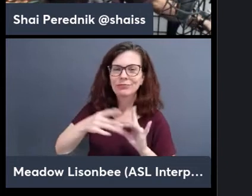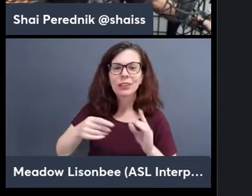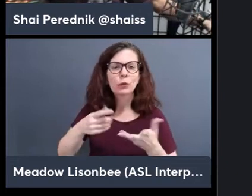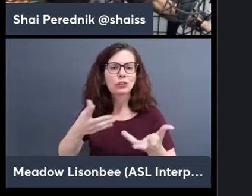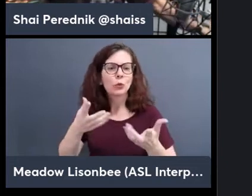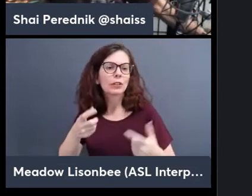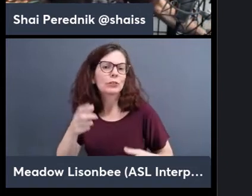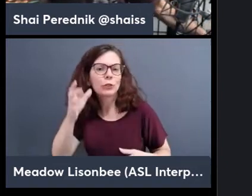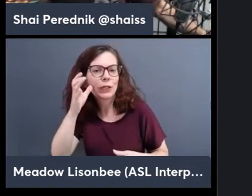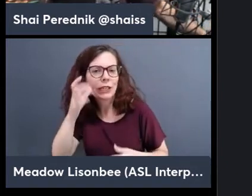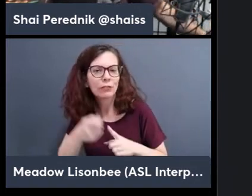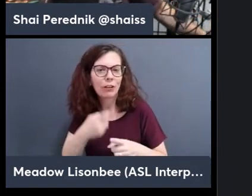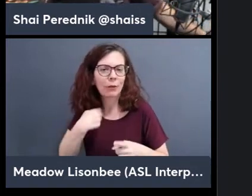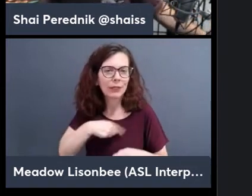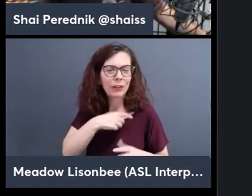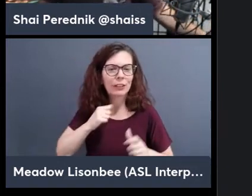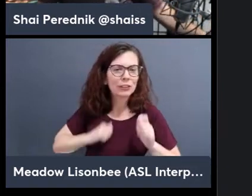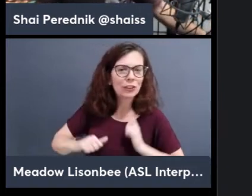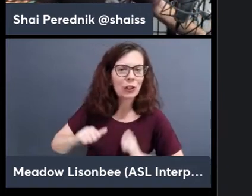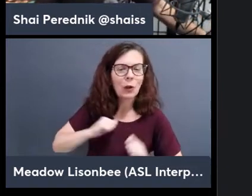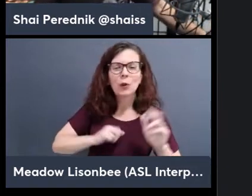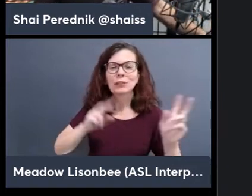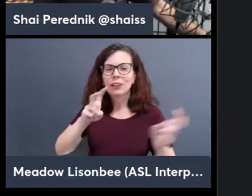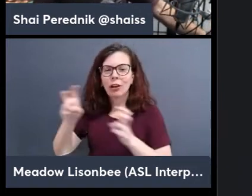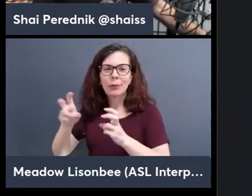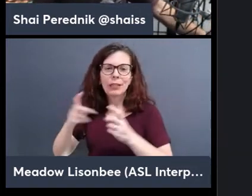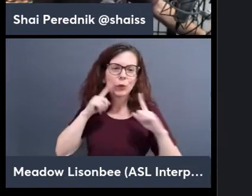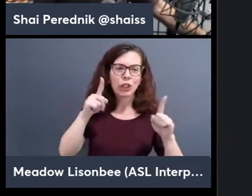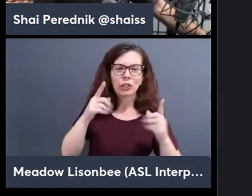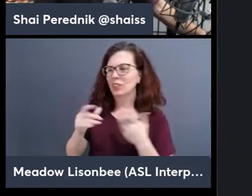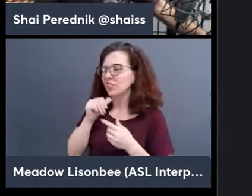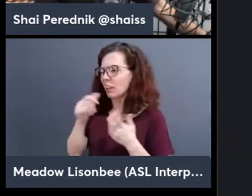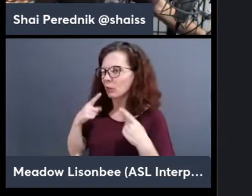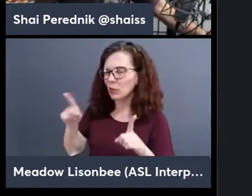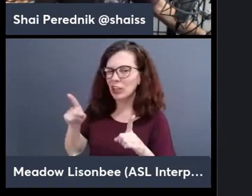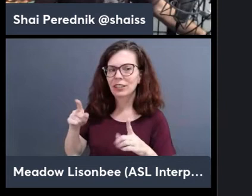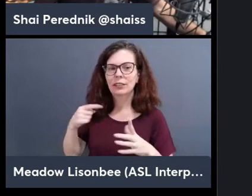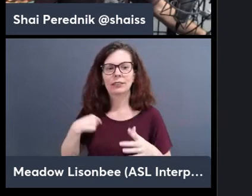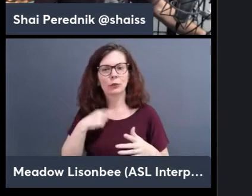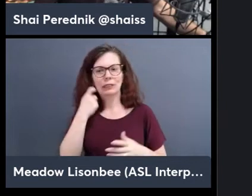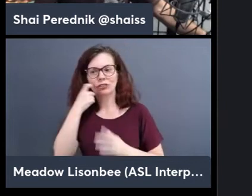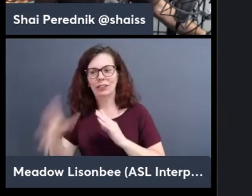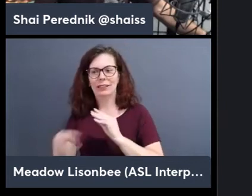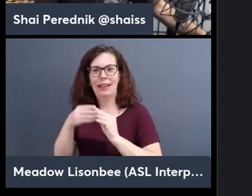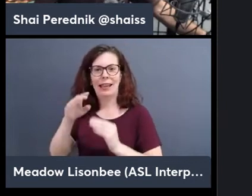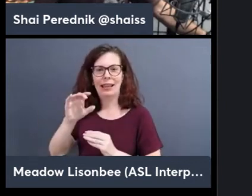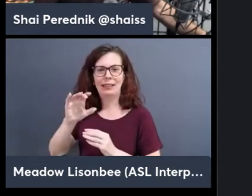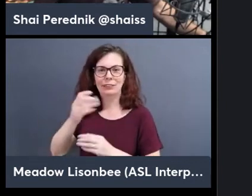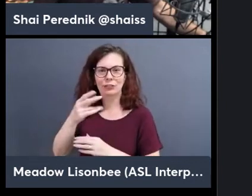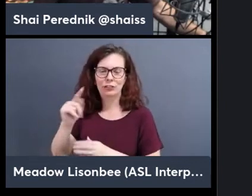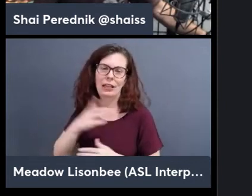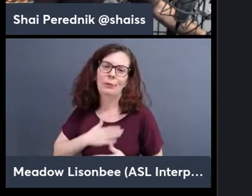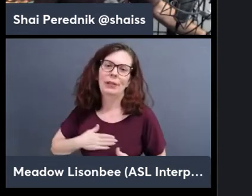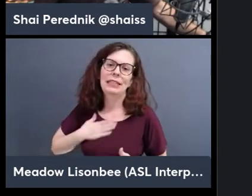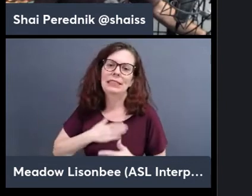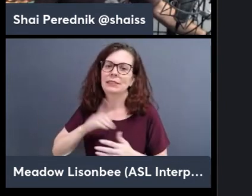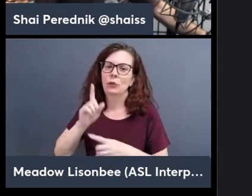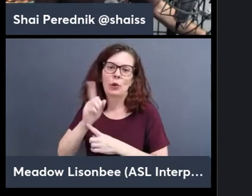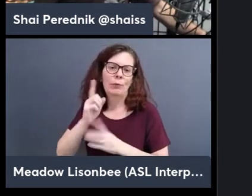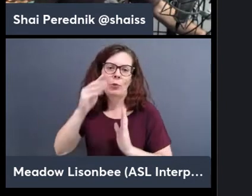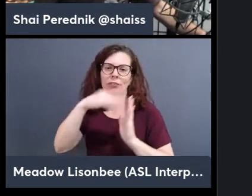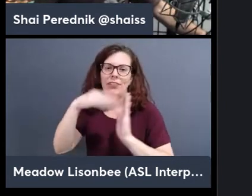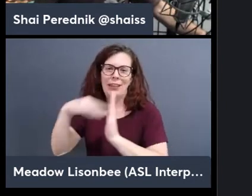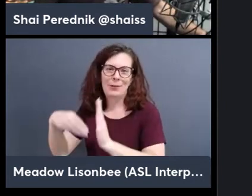What are some topics that you want to cover? What's working? What isn't working? So we just dropped it in the chat. Please take a moment to fill it out.